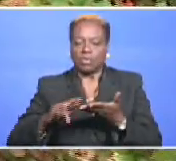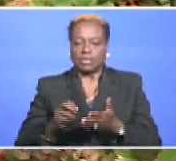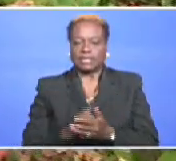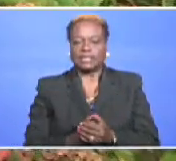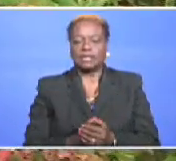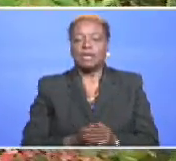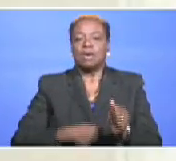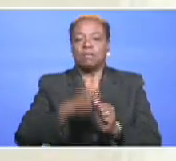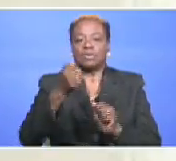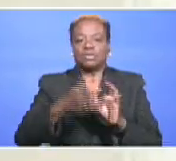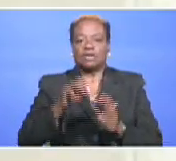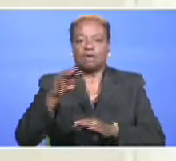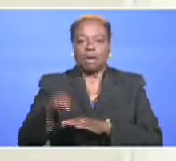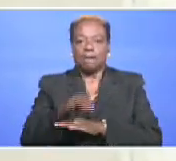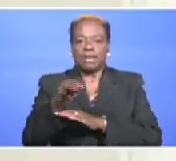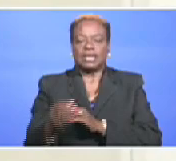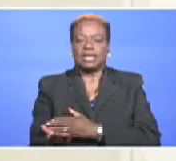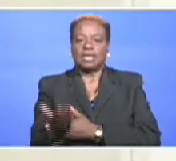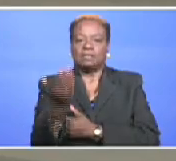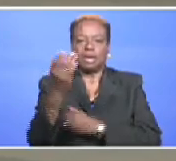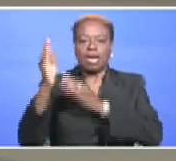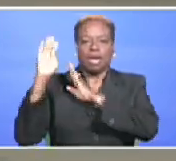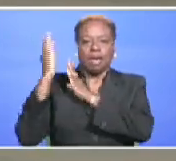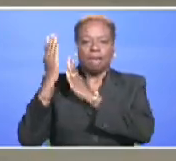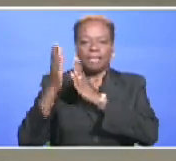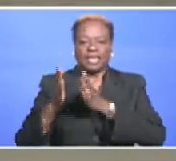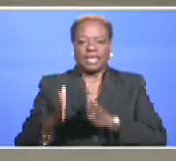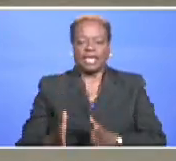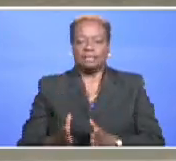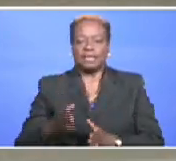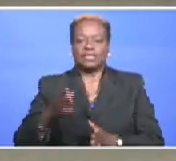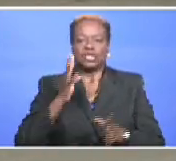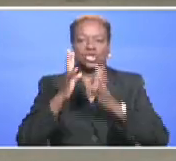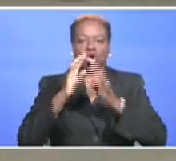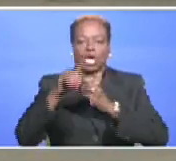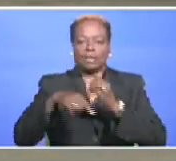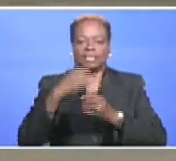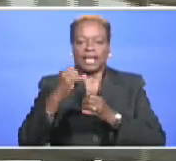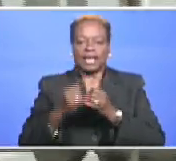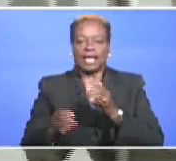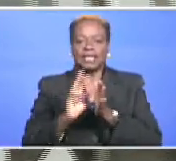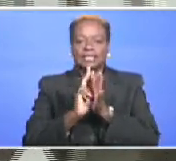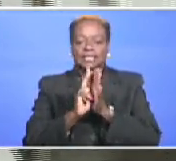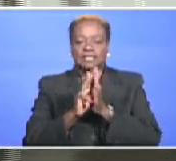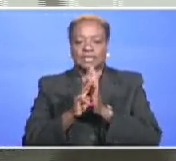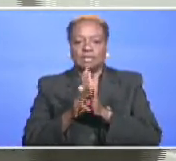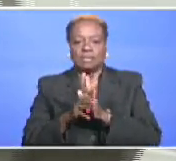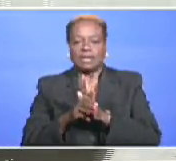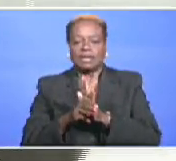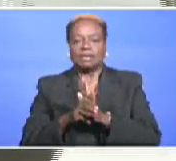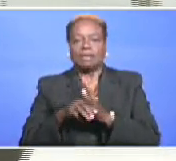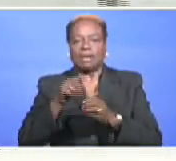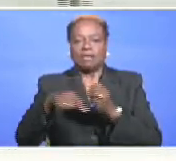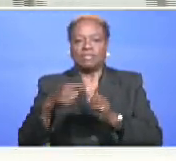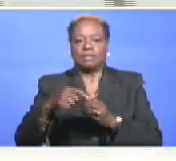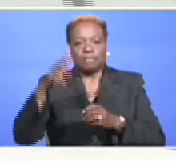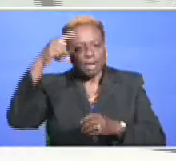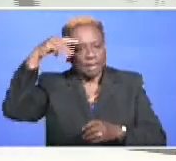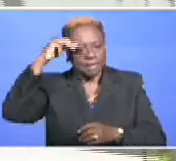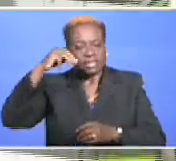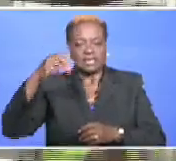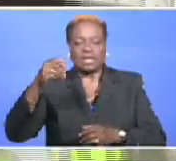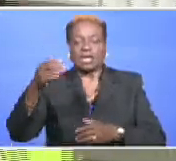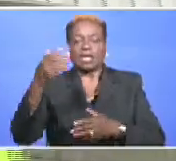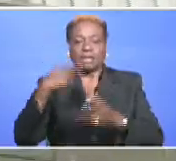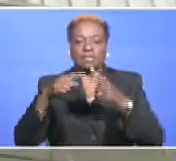Monday morning, Bahamian and St. Lucian protocol officers discussed last-minute logistics for the Prime Minister's arrival to the island. It was then